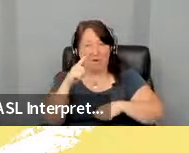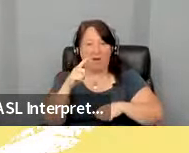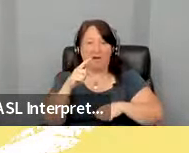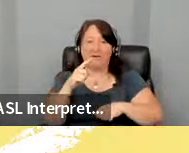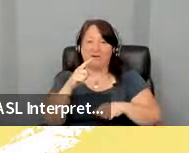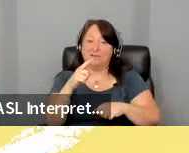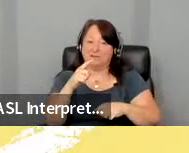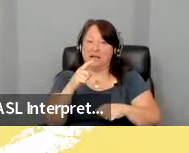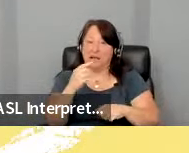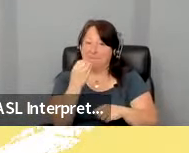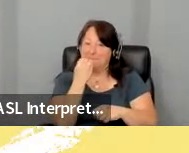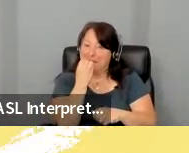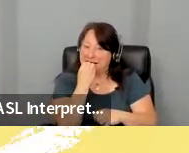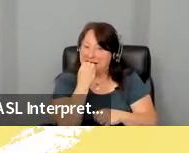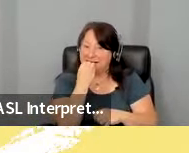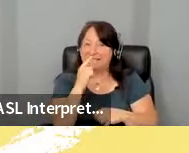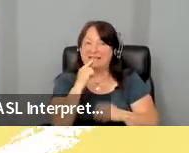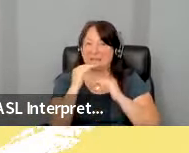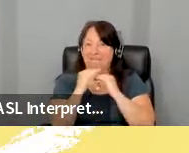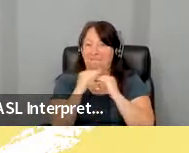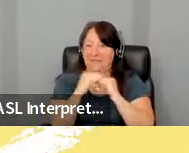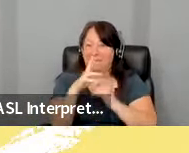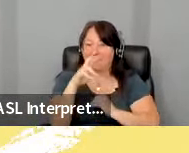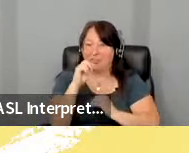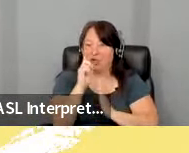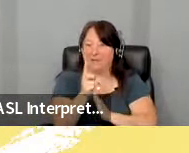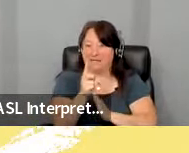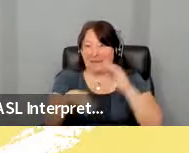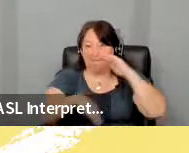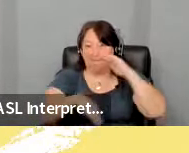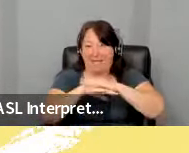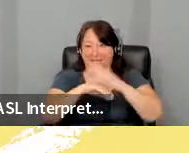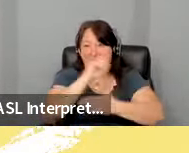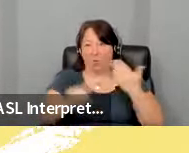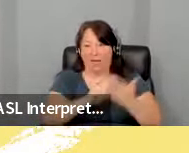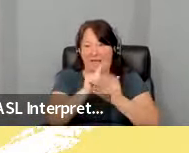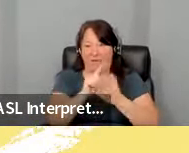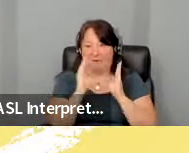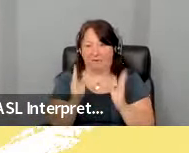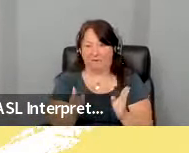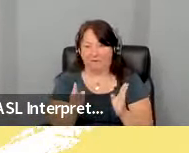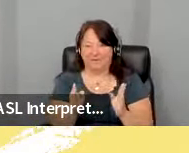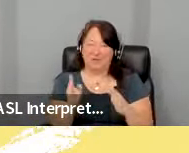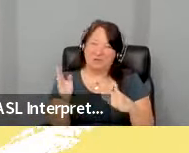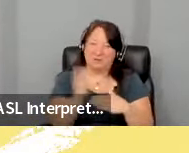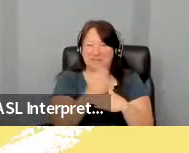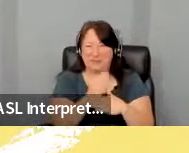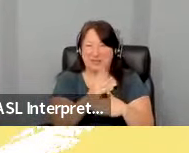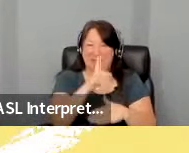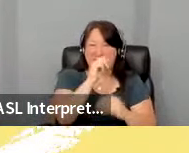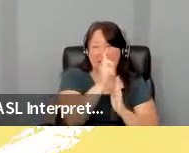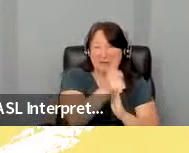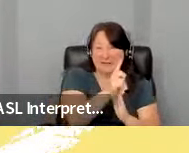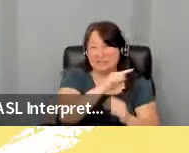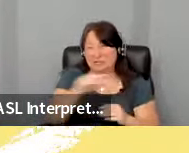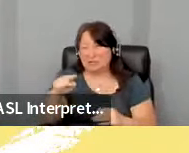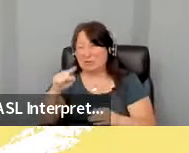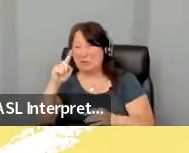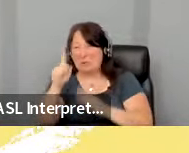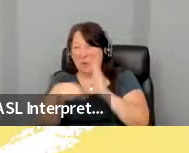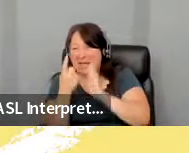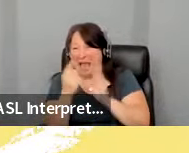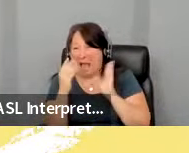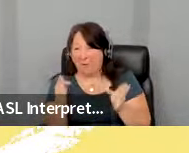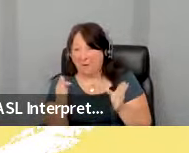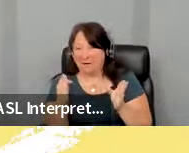Agreement and Television Agreement is a minimum of 30 minutes and a maximum of an hour. So you'll be somewhere in between 30 minutes and an hour, at